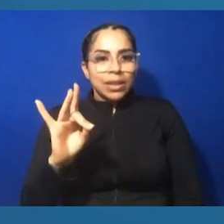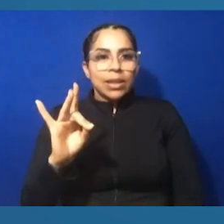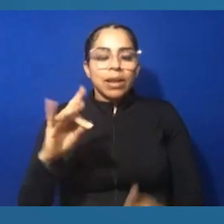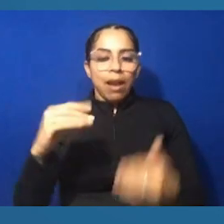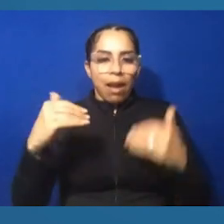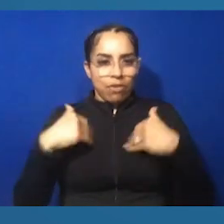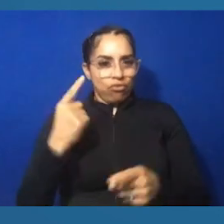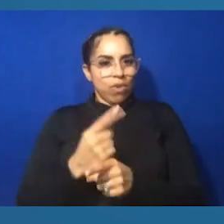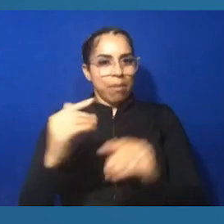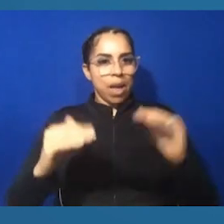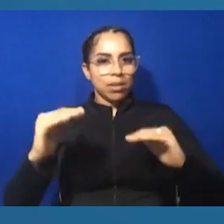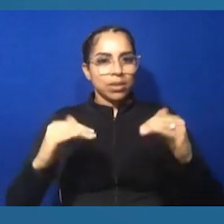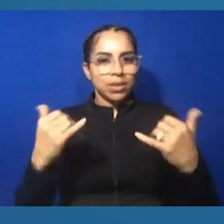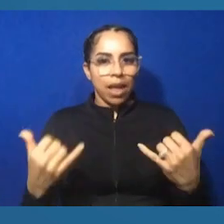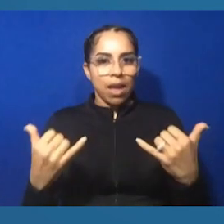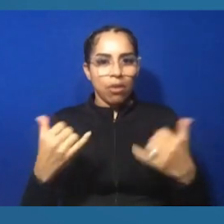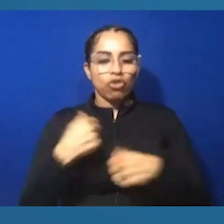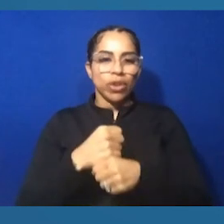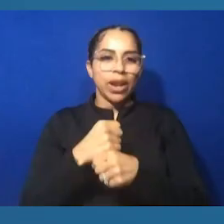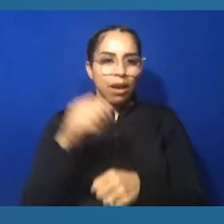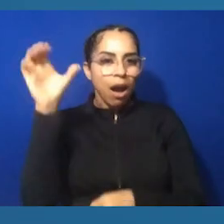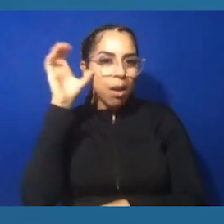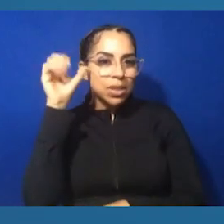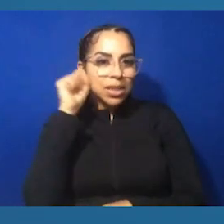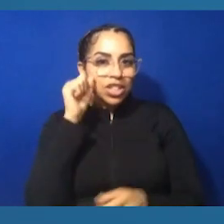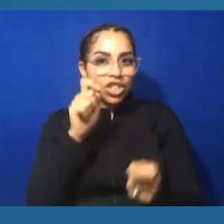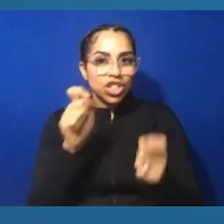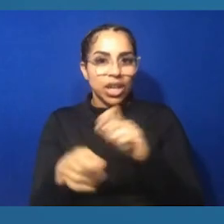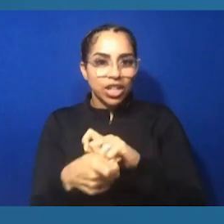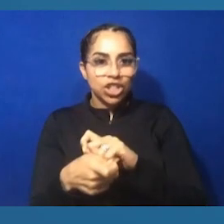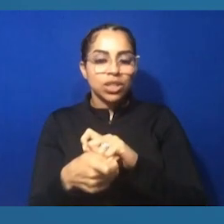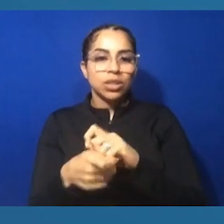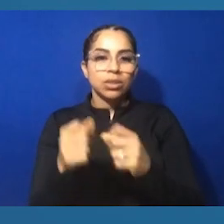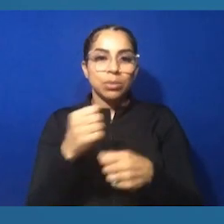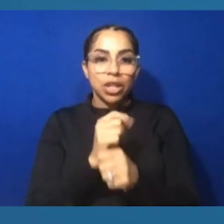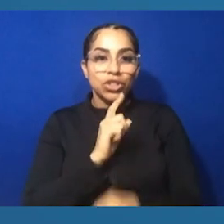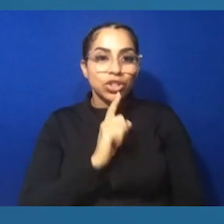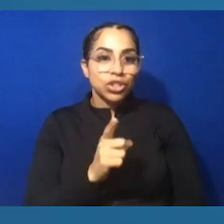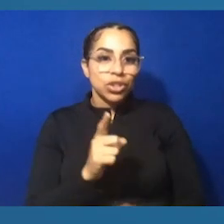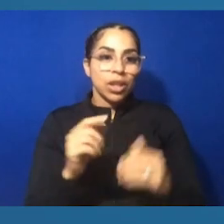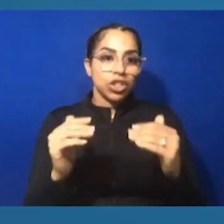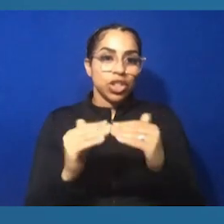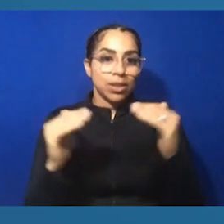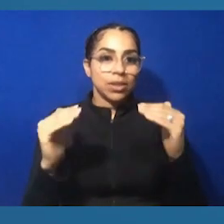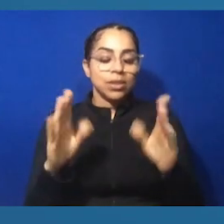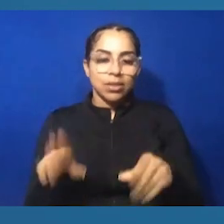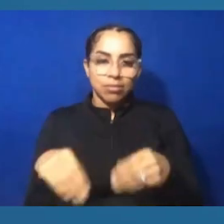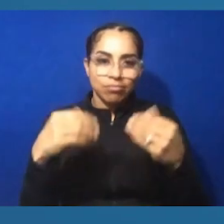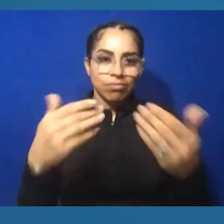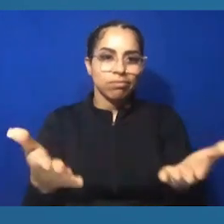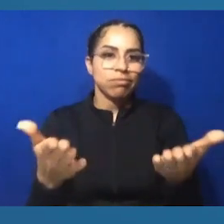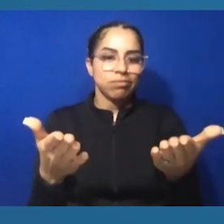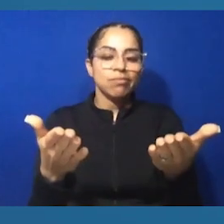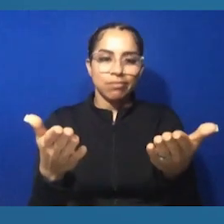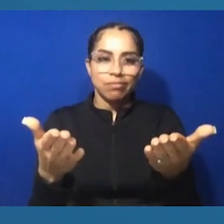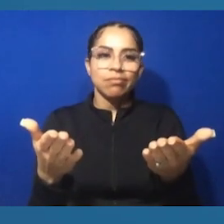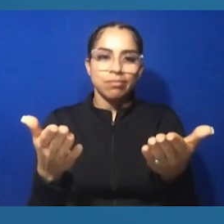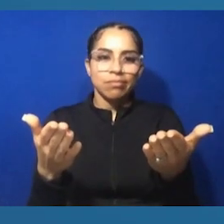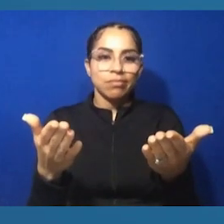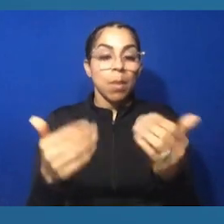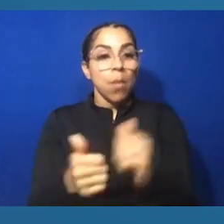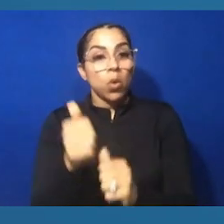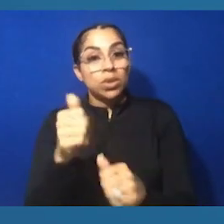by creating common sense changes to ensure that justice is served, but most importantly, that